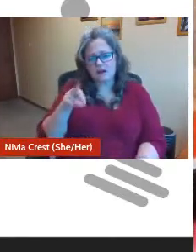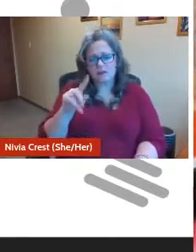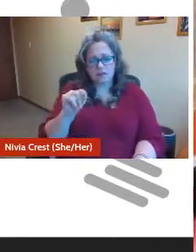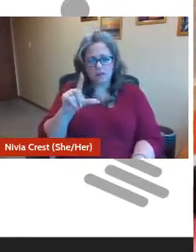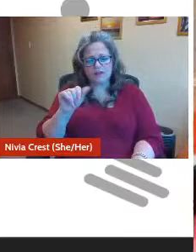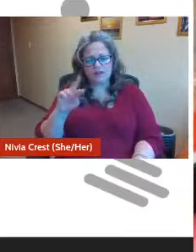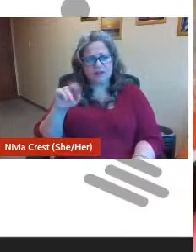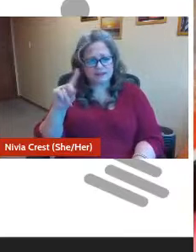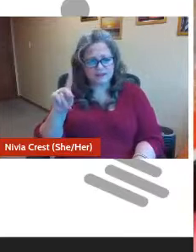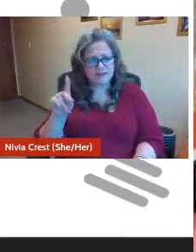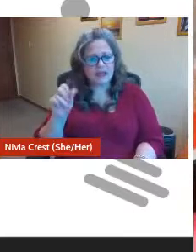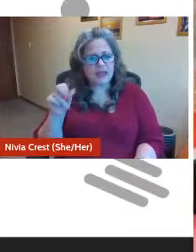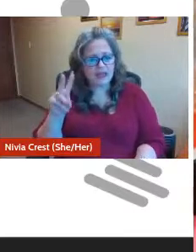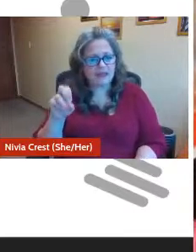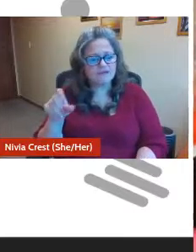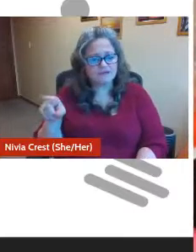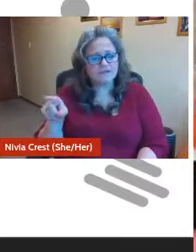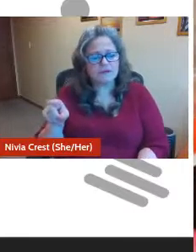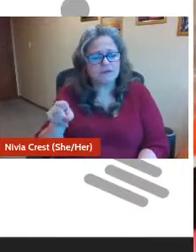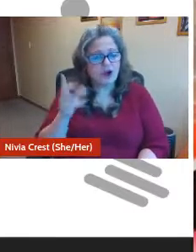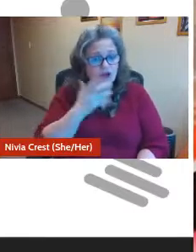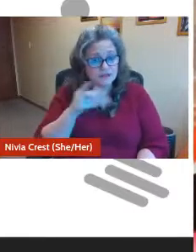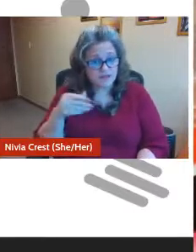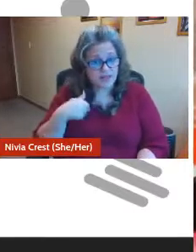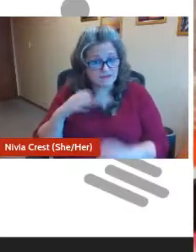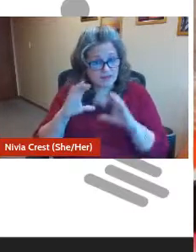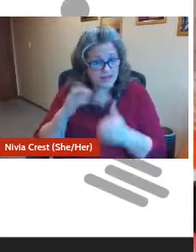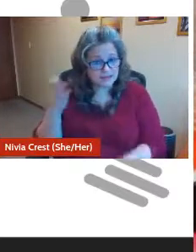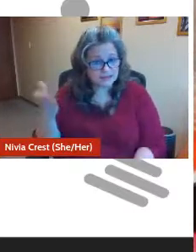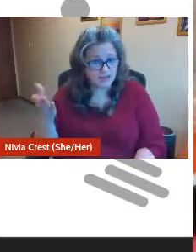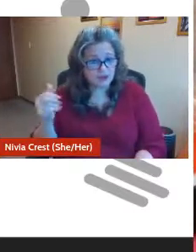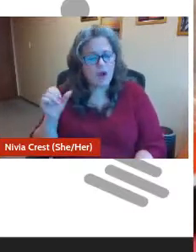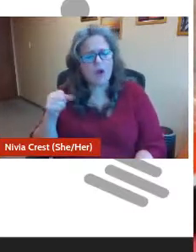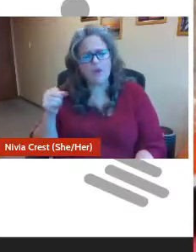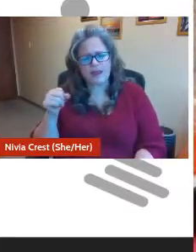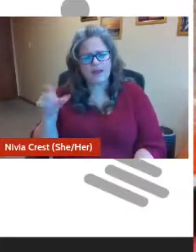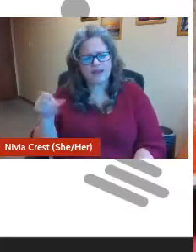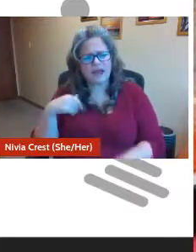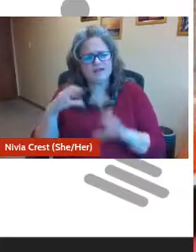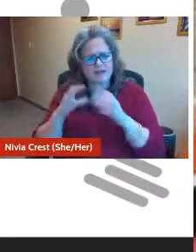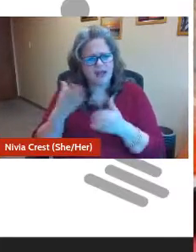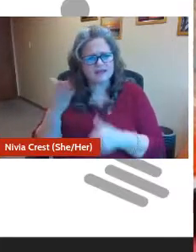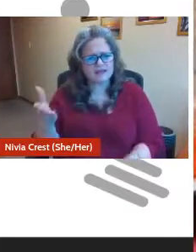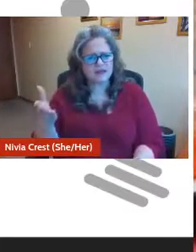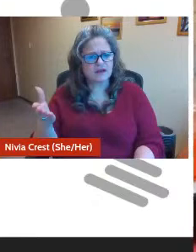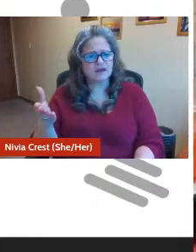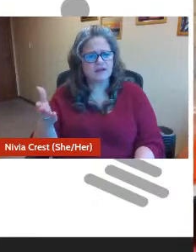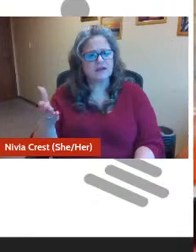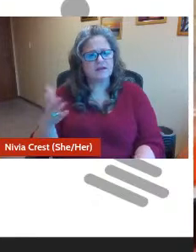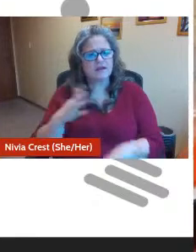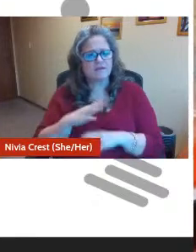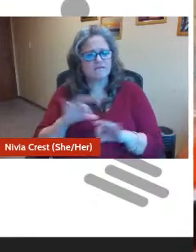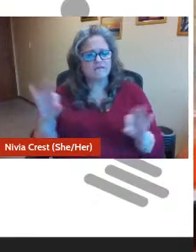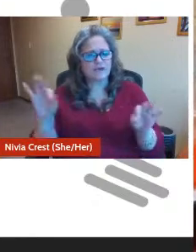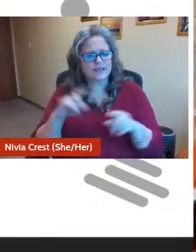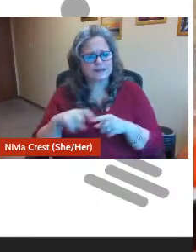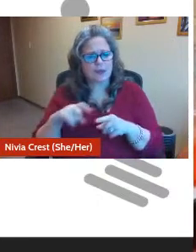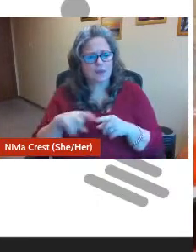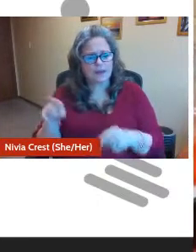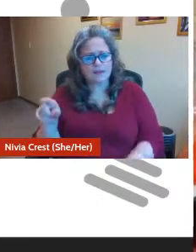built. Oh, awesome. And do they have classes there? Or? Oh, yeah. We have classes there. You do free sewing.